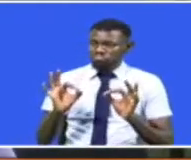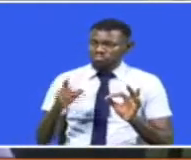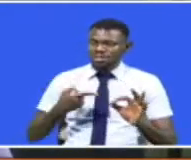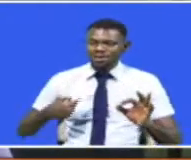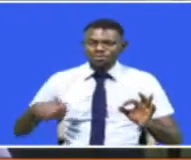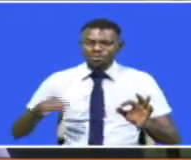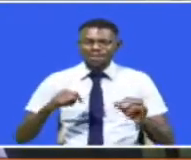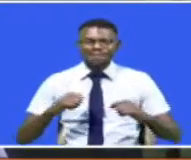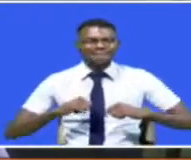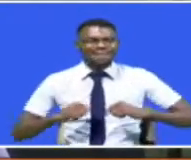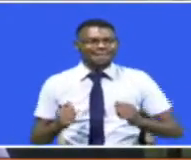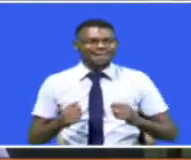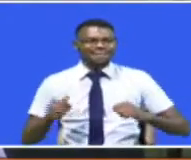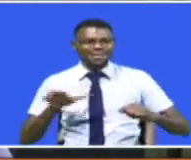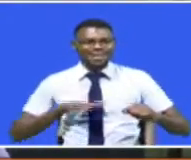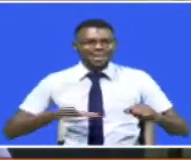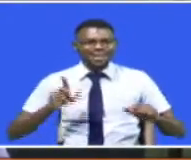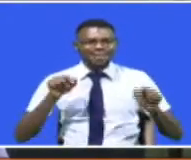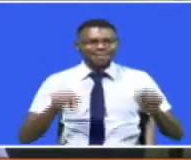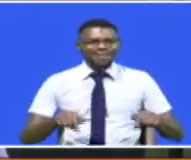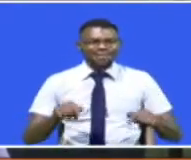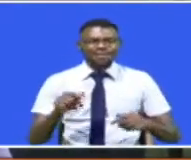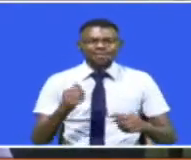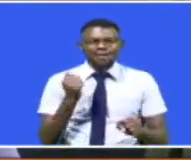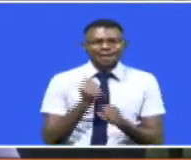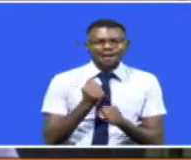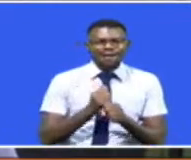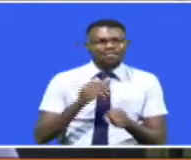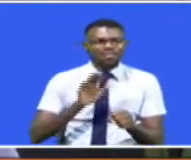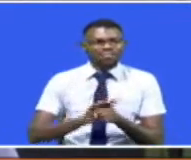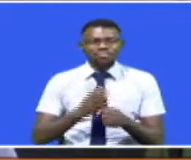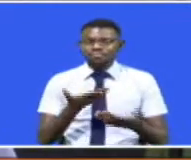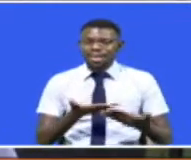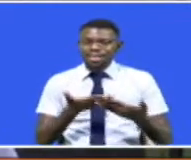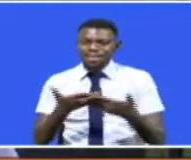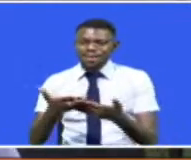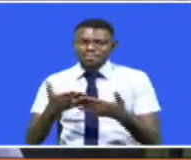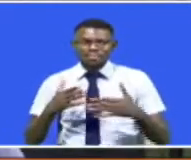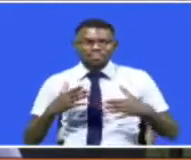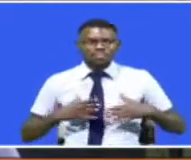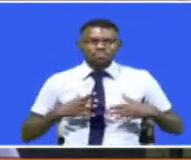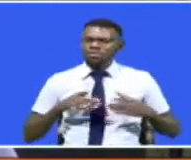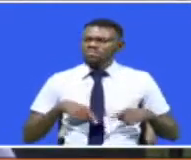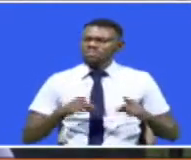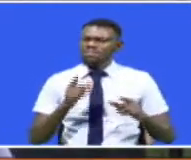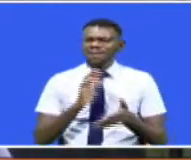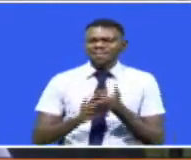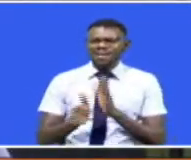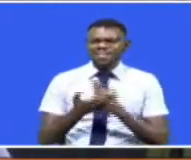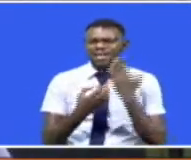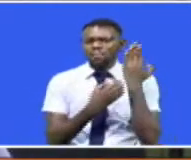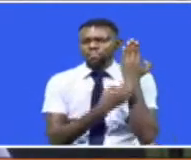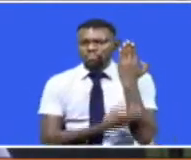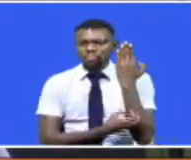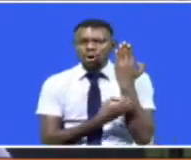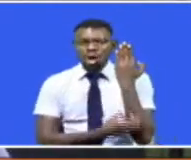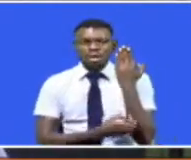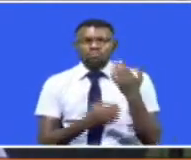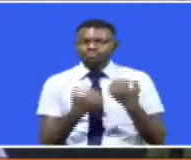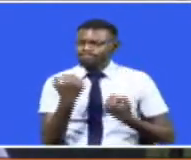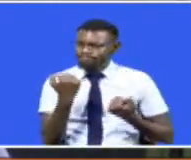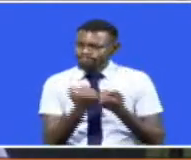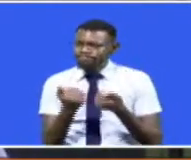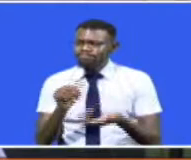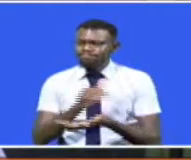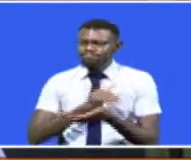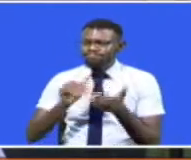in this area we are able to do so much for people who virtually have nothing. Team Pankaj supports this center very